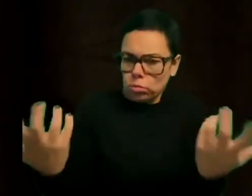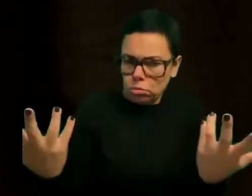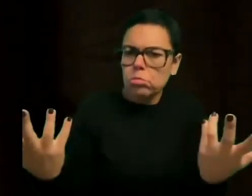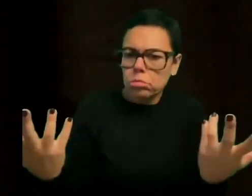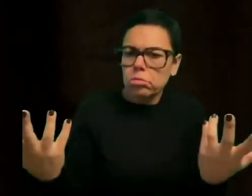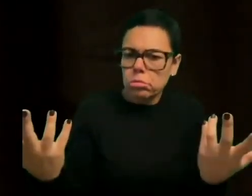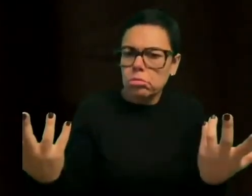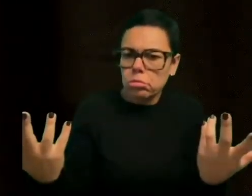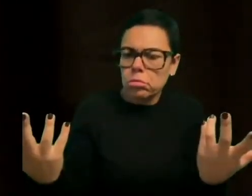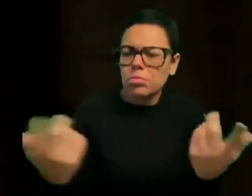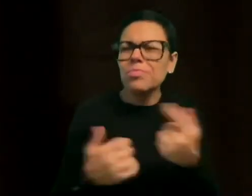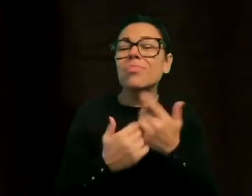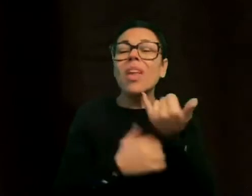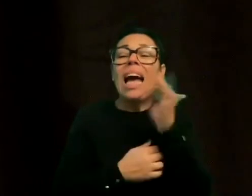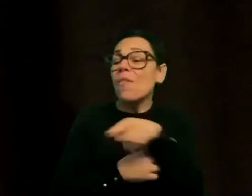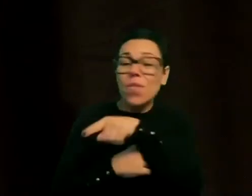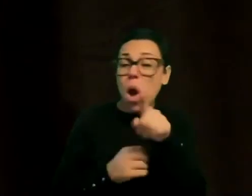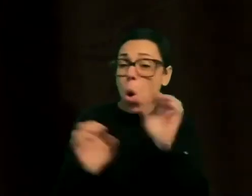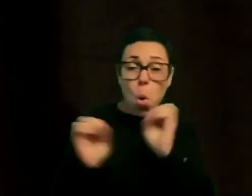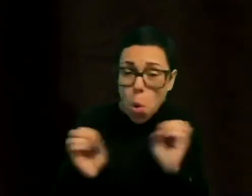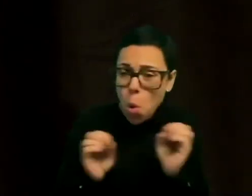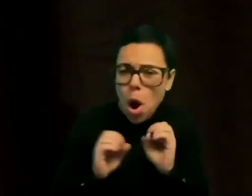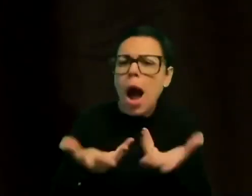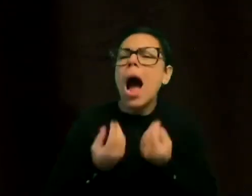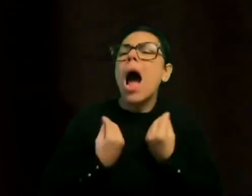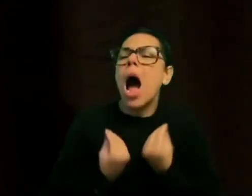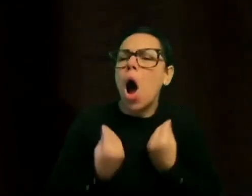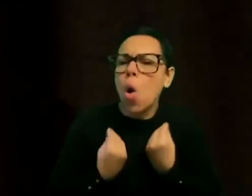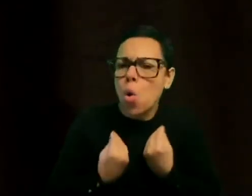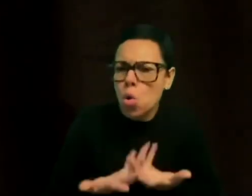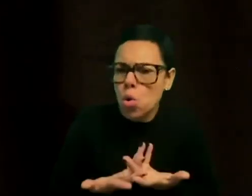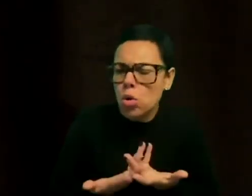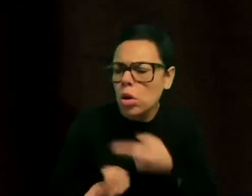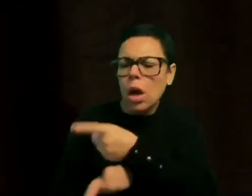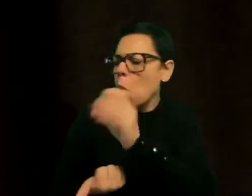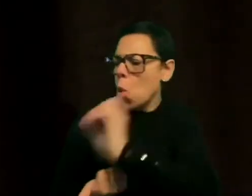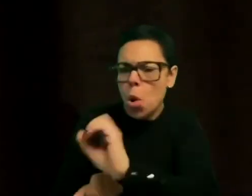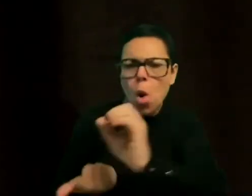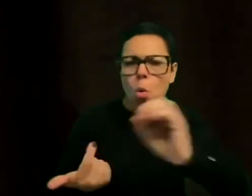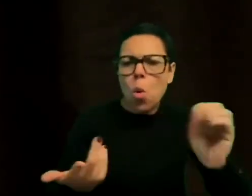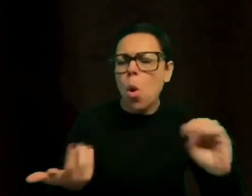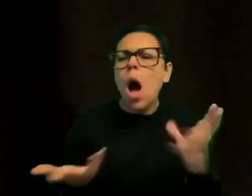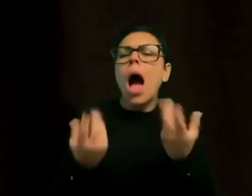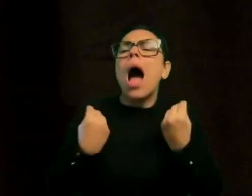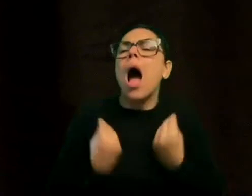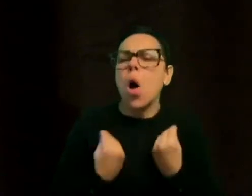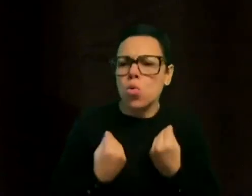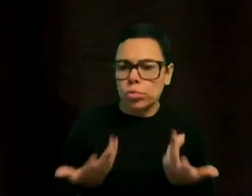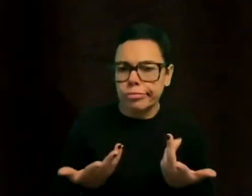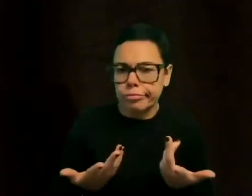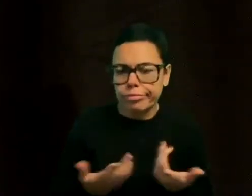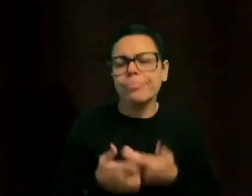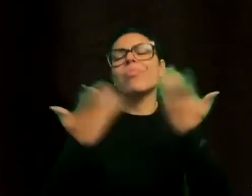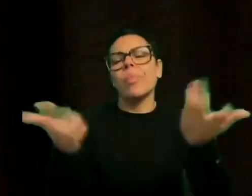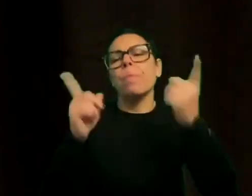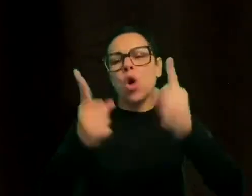to deliver the services. But again, you have to have the evidence behind it, you have to have the capacity to implement it, but you have